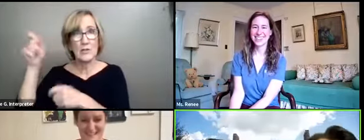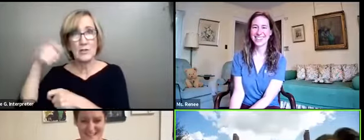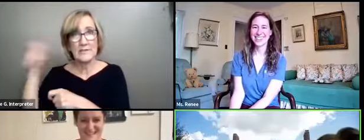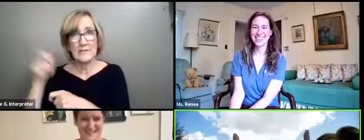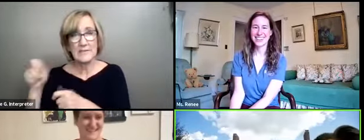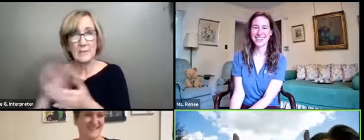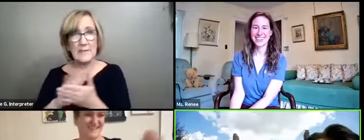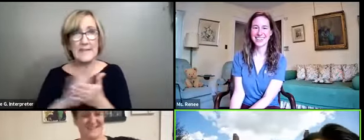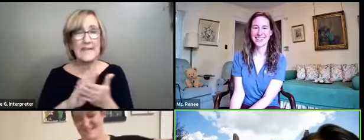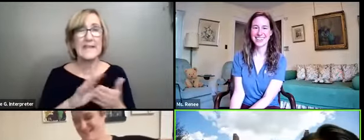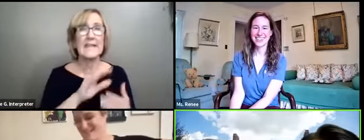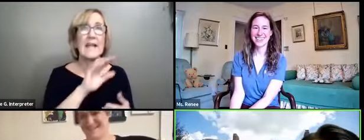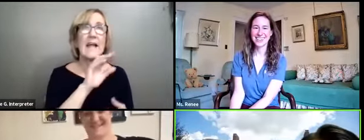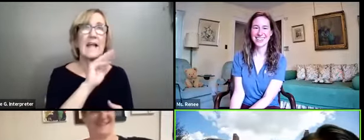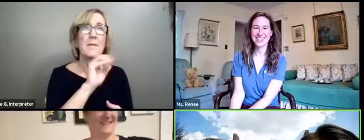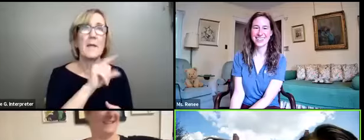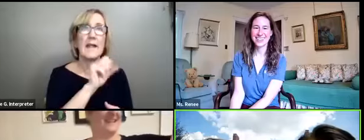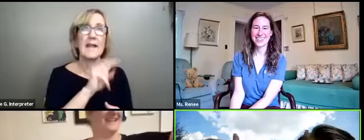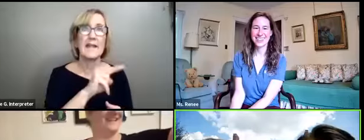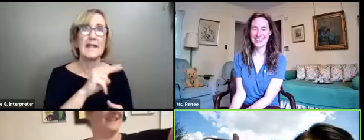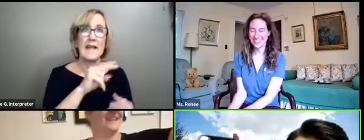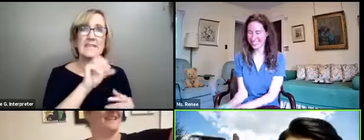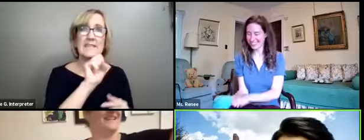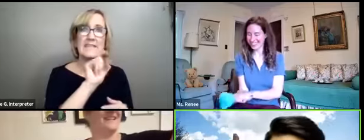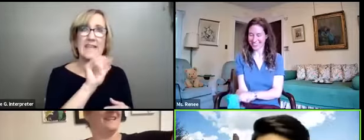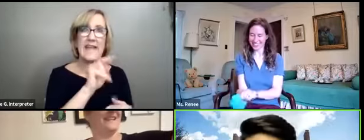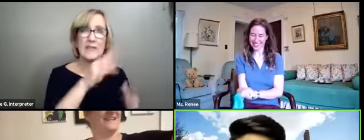going to start right now.